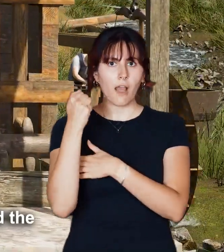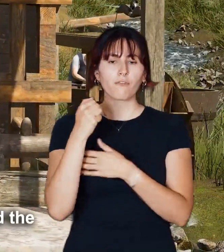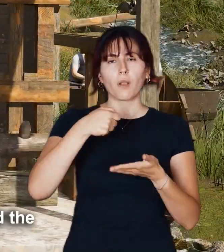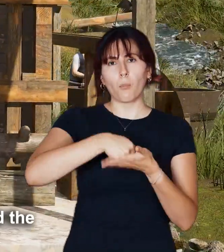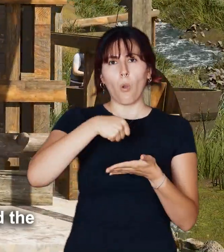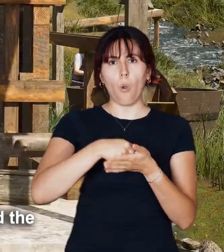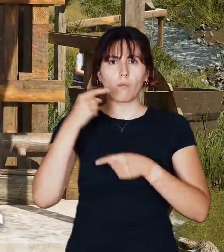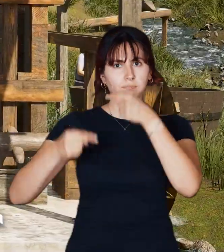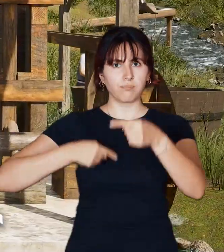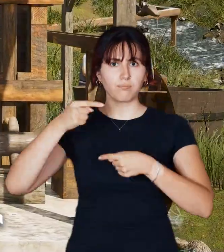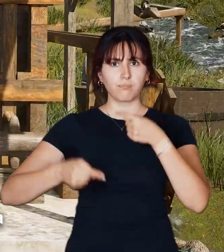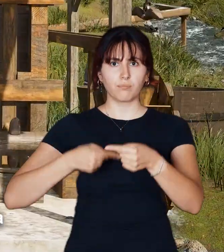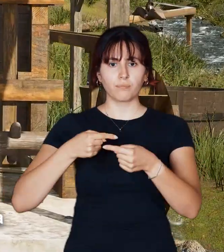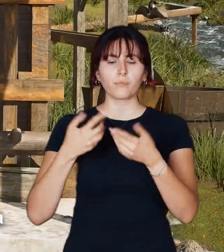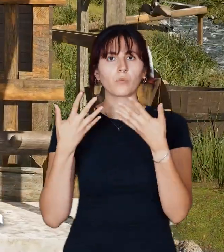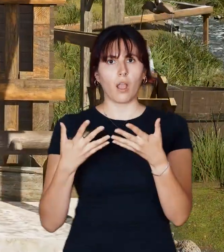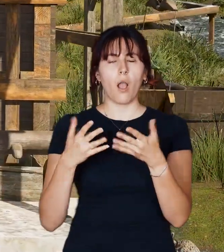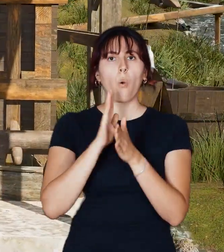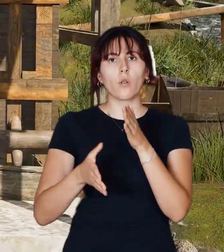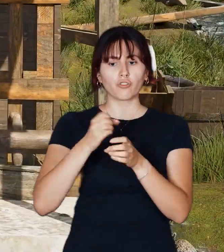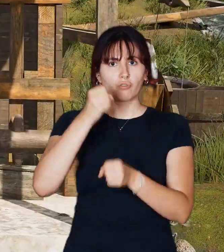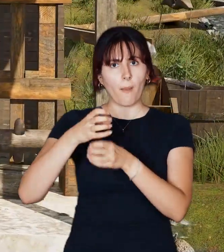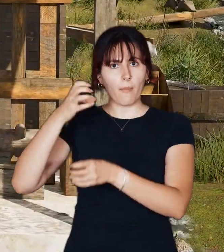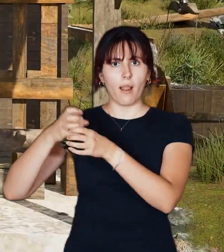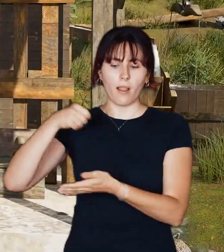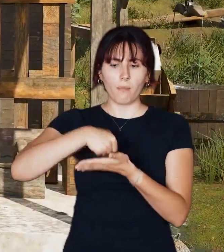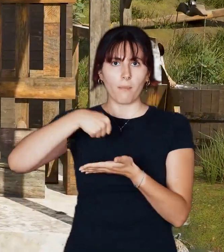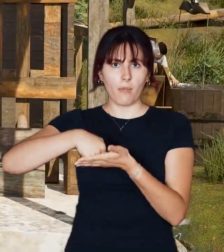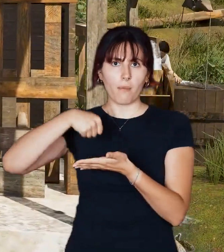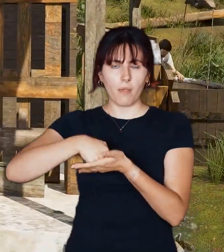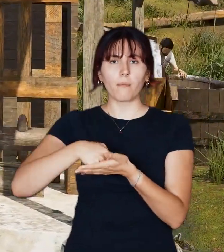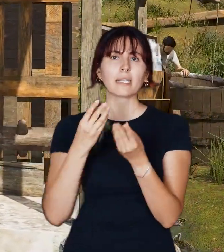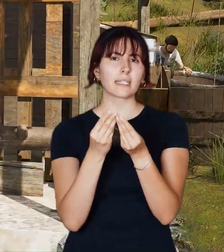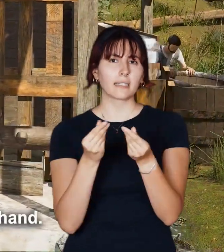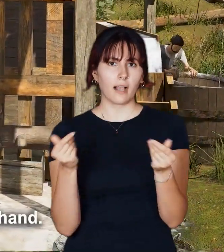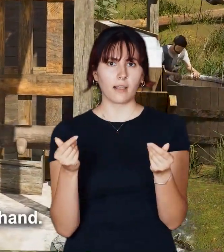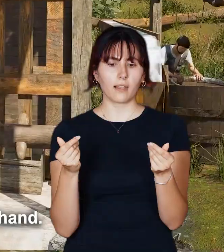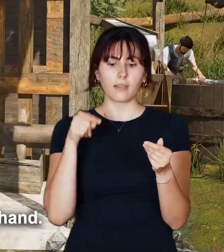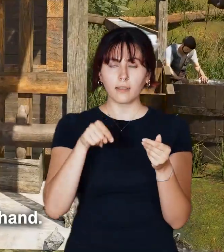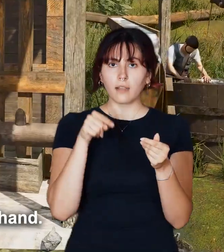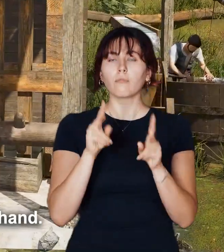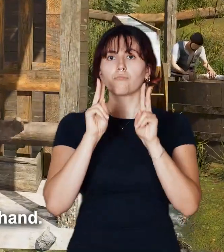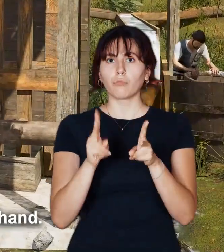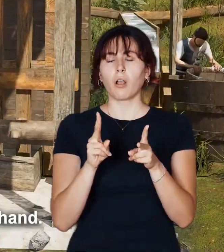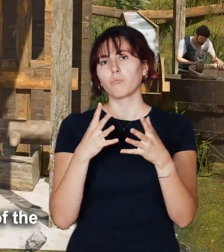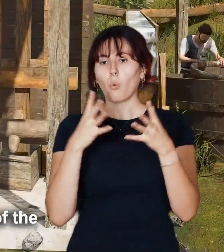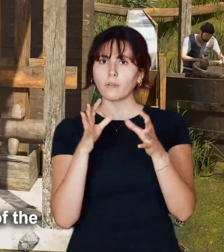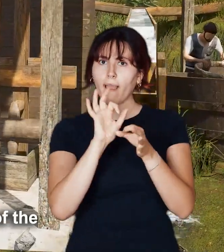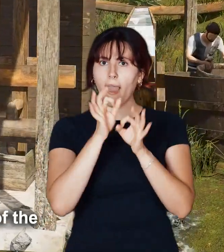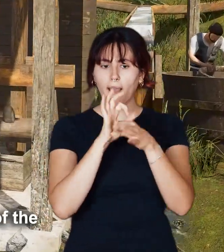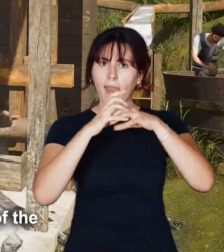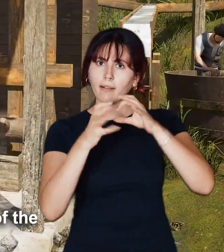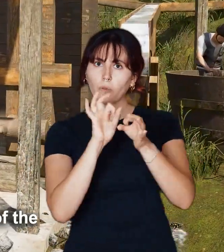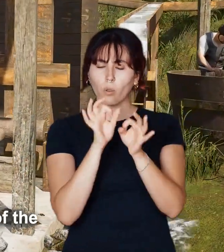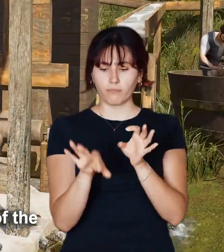wooden stampers crushed the ore-bearing rock into a sand-like material. Larger ore grains could be picked out of the crushed material by hand.